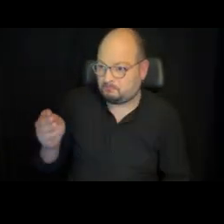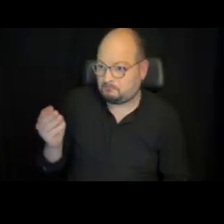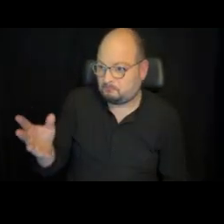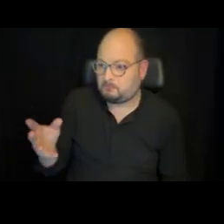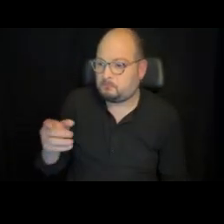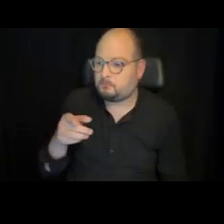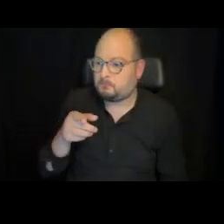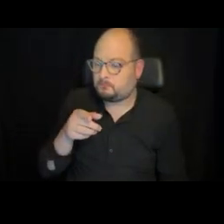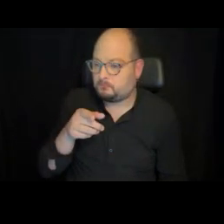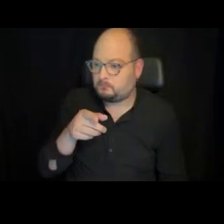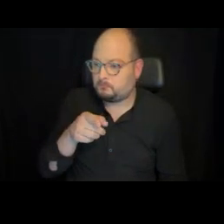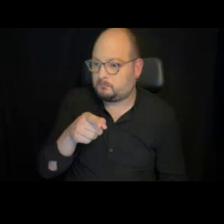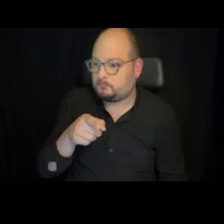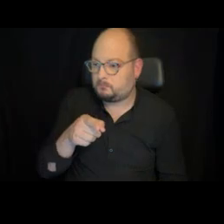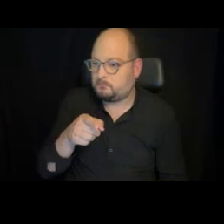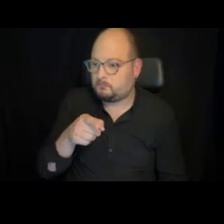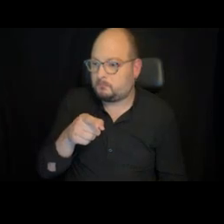from